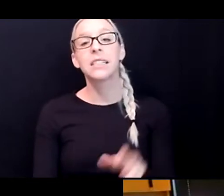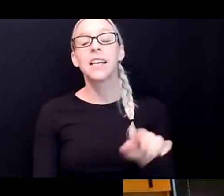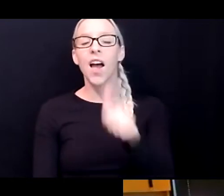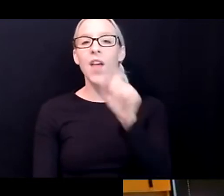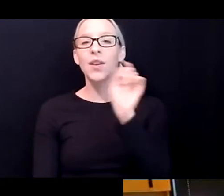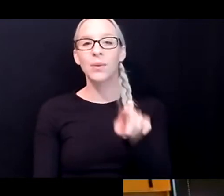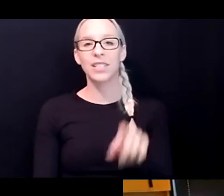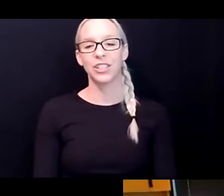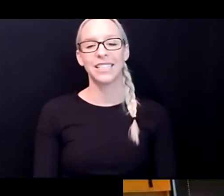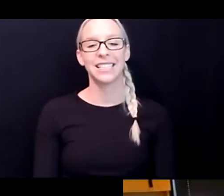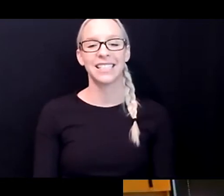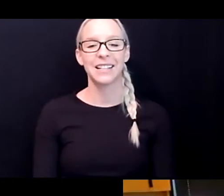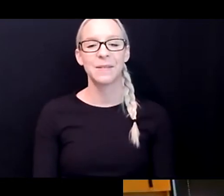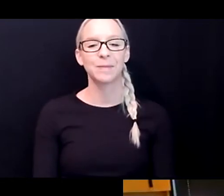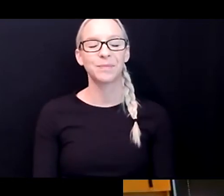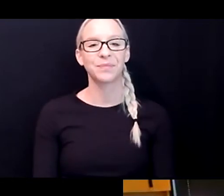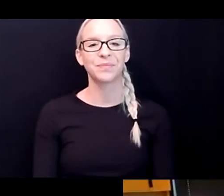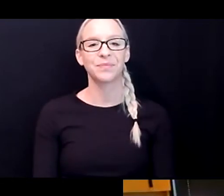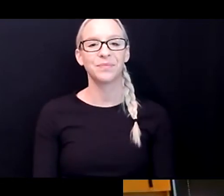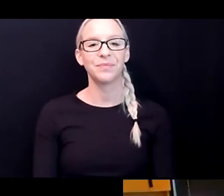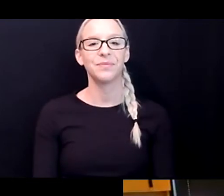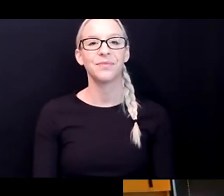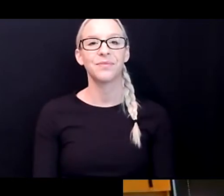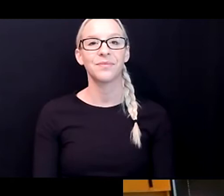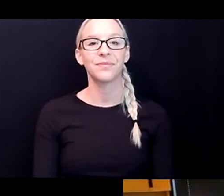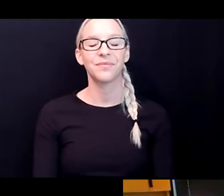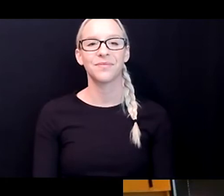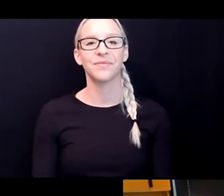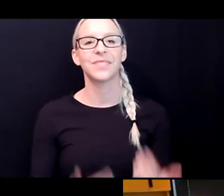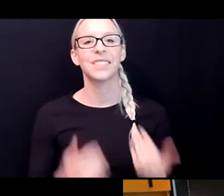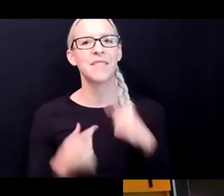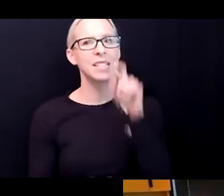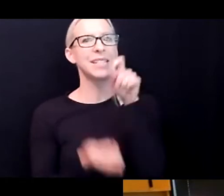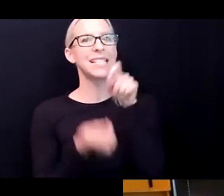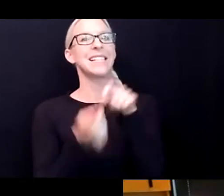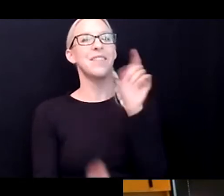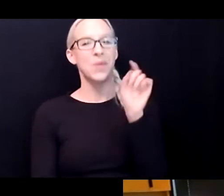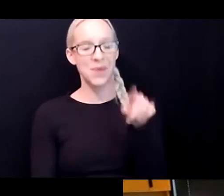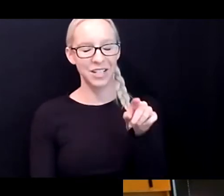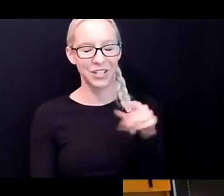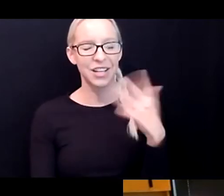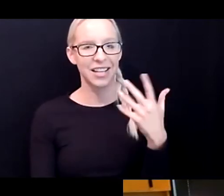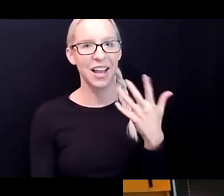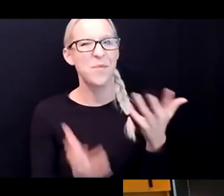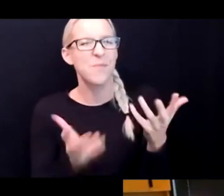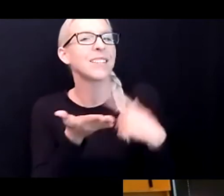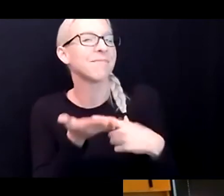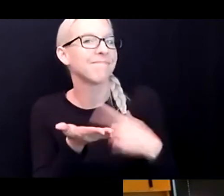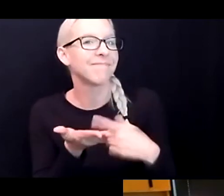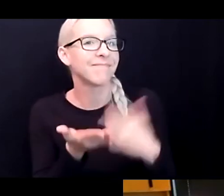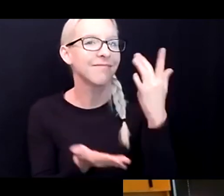and I want to open this one particular question up because we are going to be having a